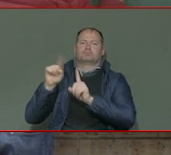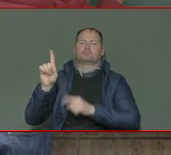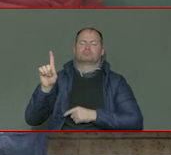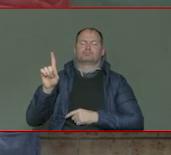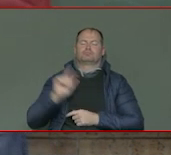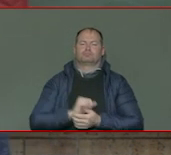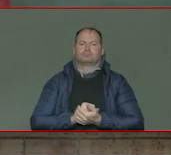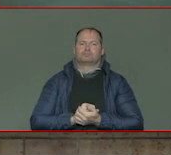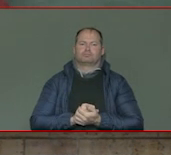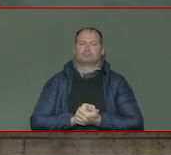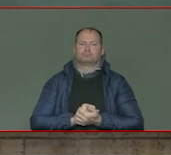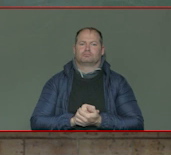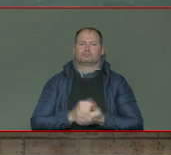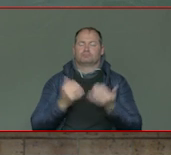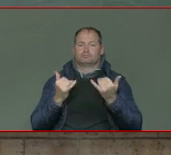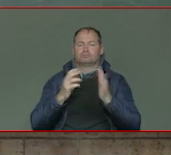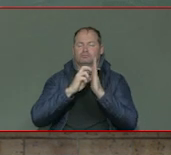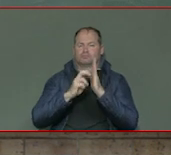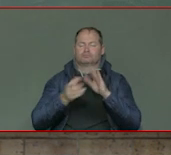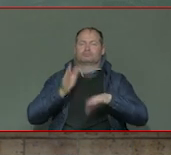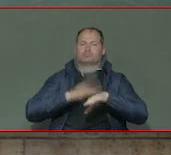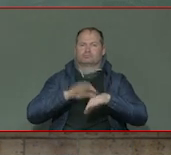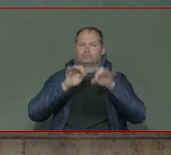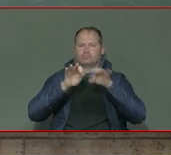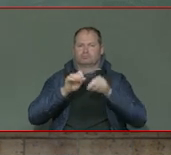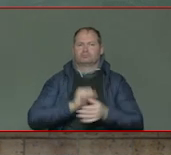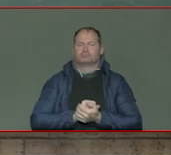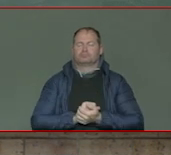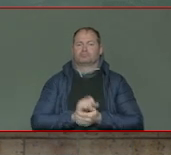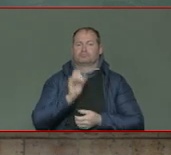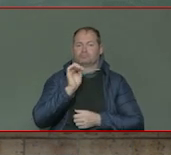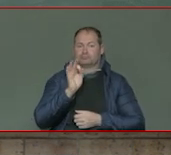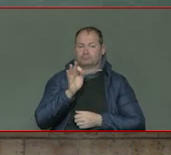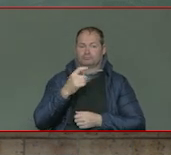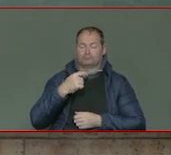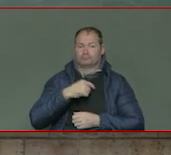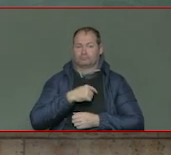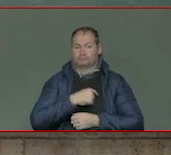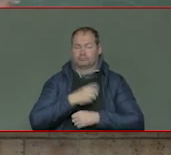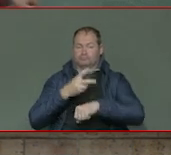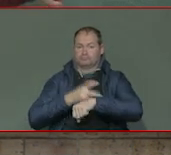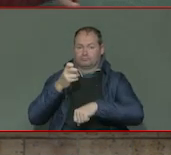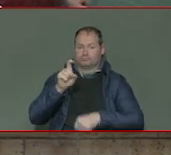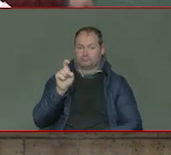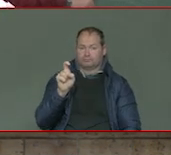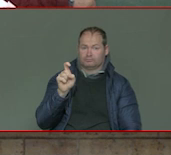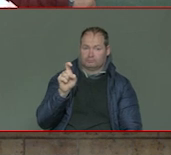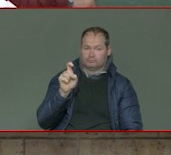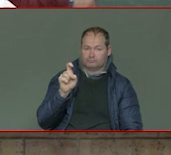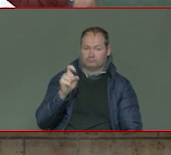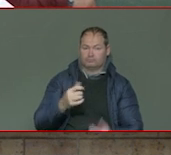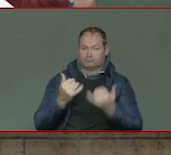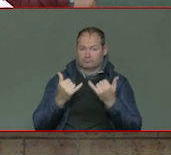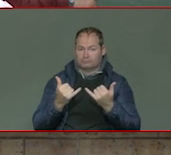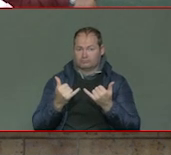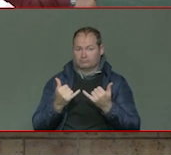Okay, now people, I'm going to give you a further rule. If we are going to differentiate to x, we cannot